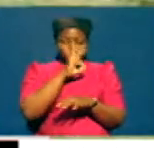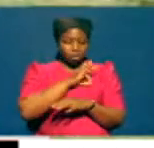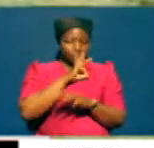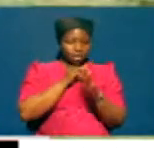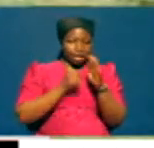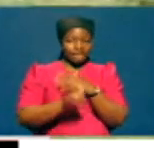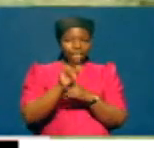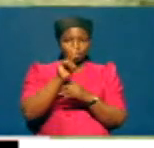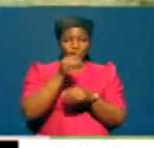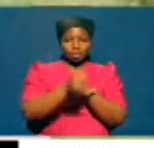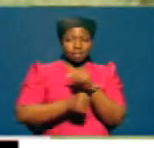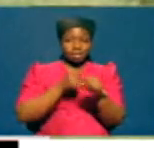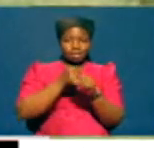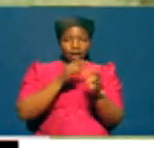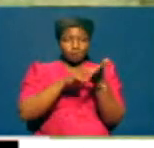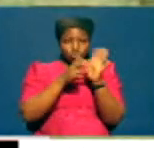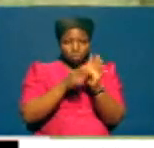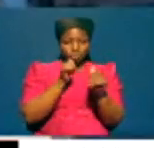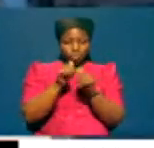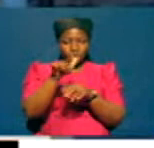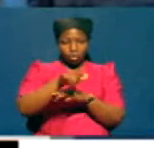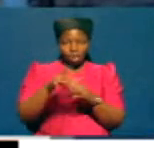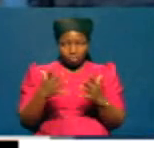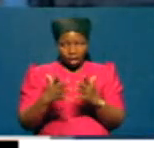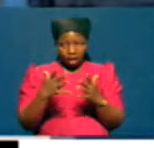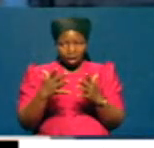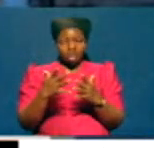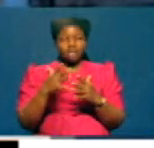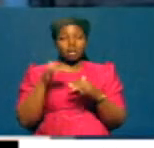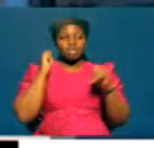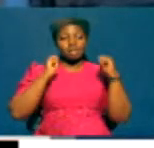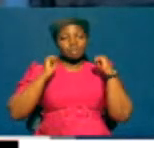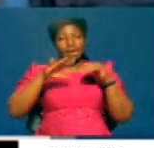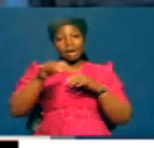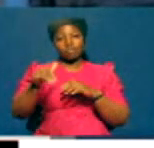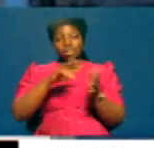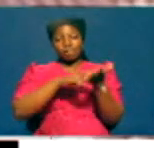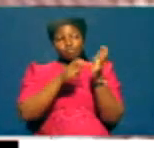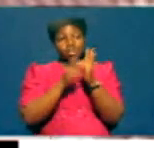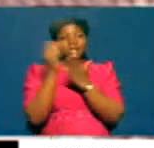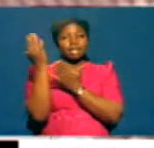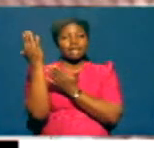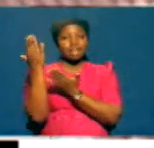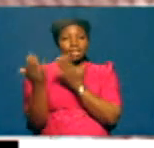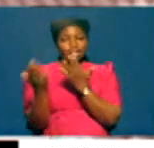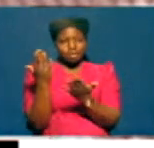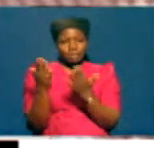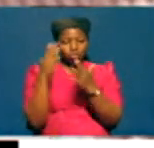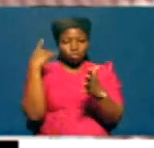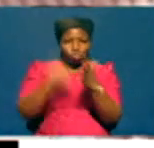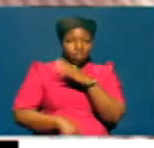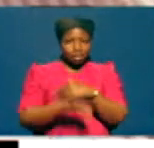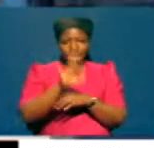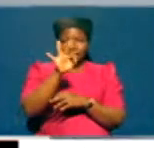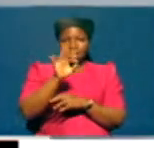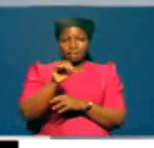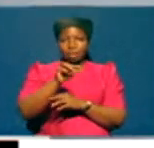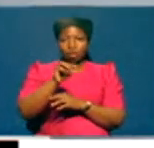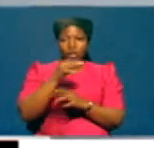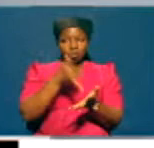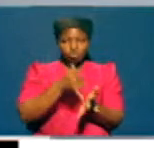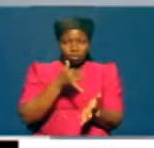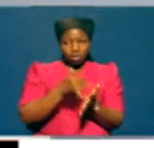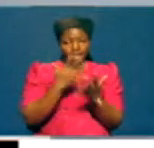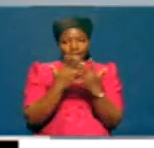will be located at Rigoma in Nyamira County. The project, estimated to cost 30 million, will include facilities like water tanks